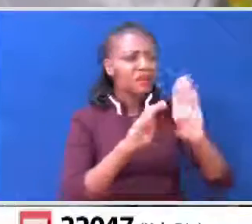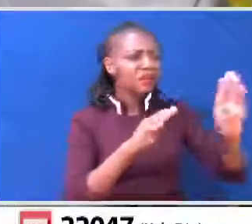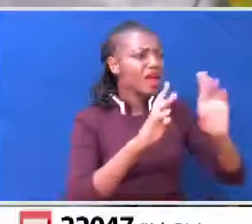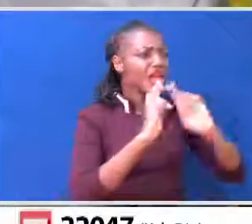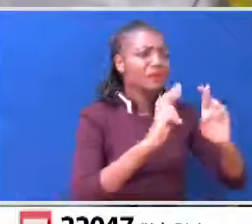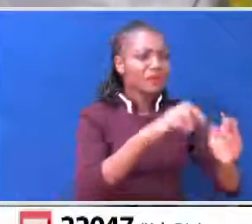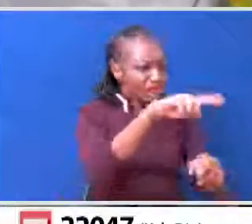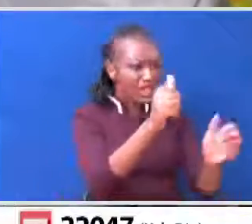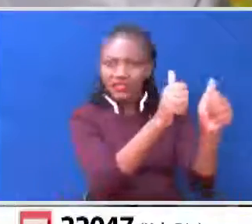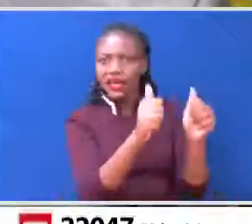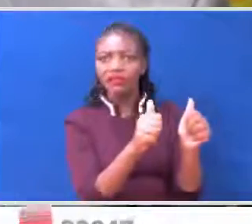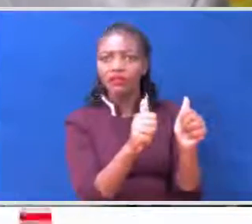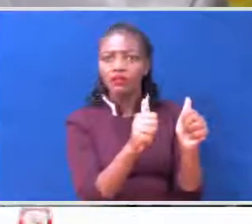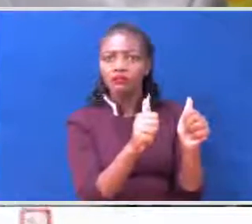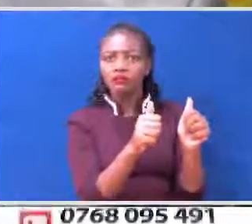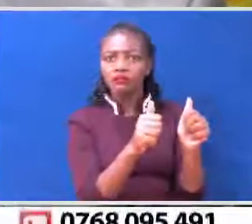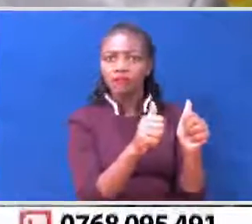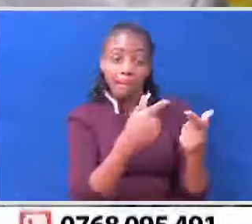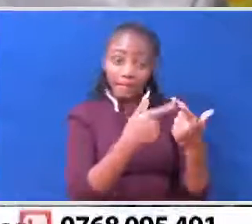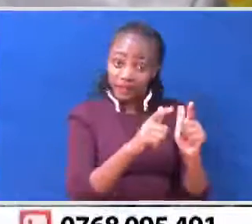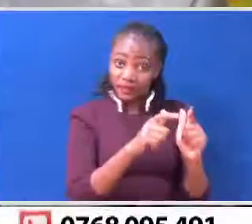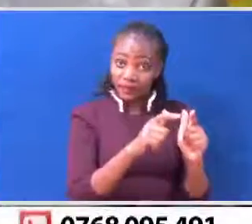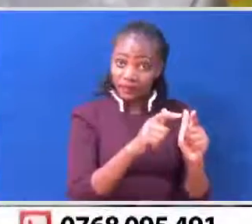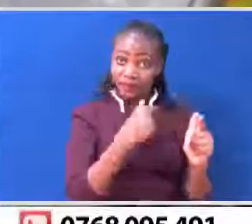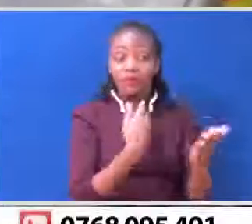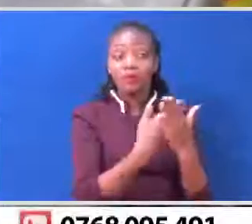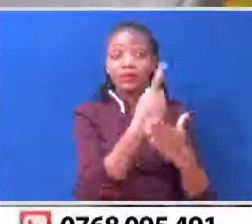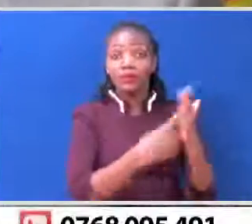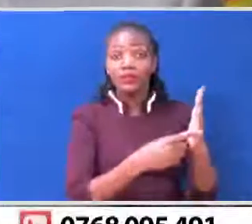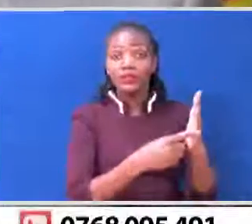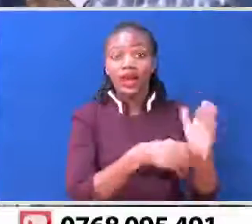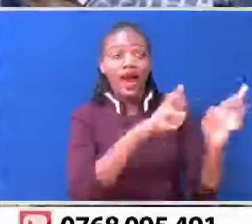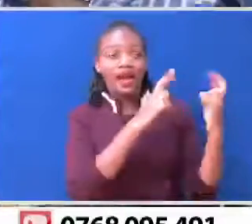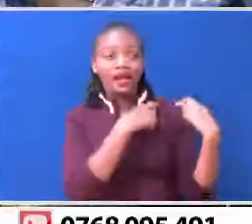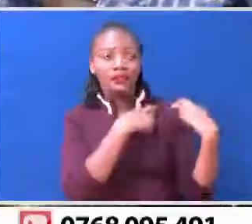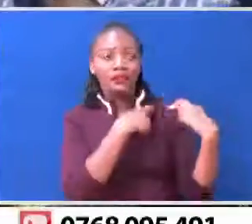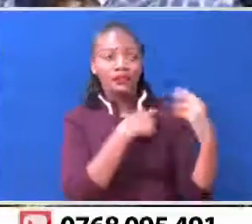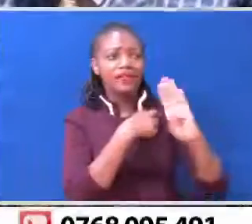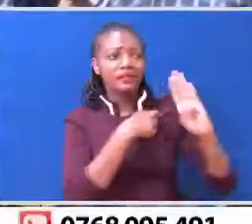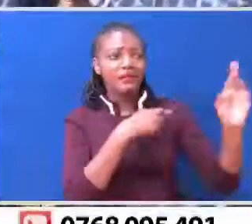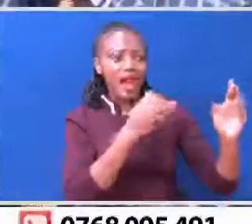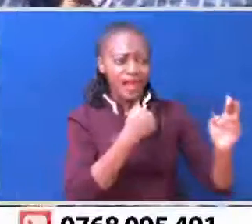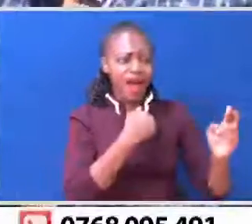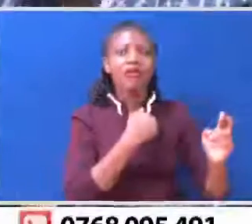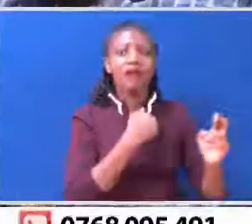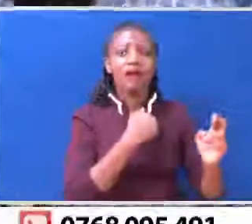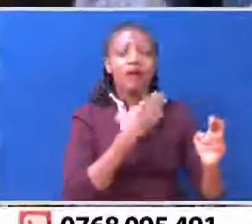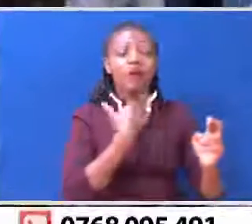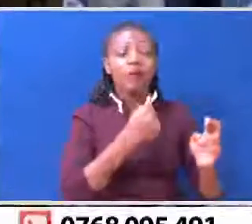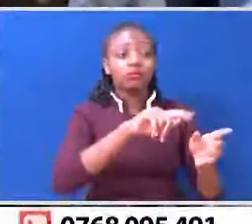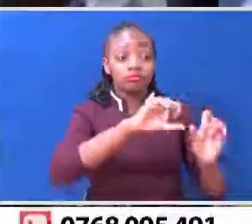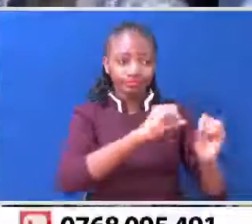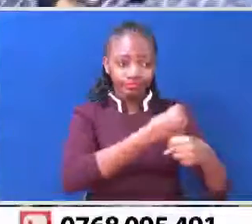only recommended, their job was supposed to recommend the creation of 70 more and end there. Letengule anasema kwamba tume